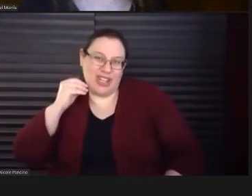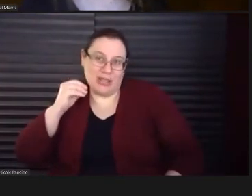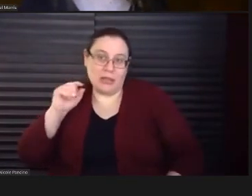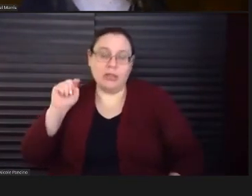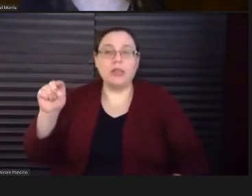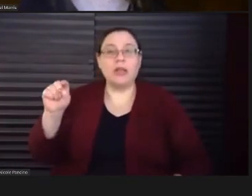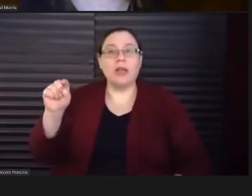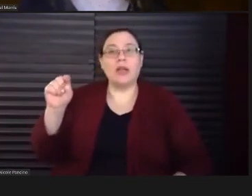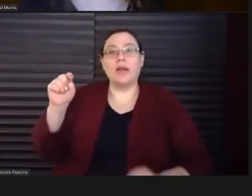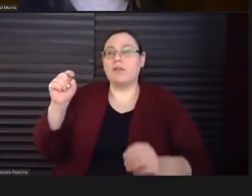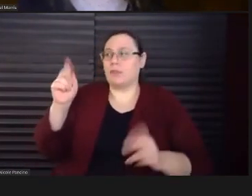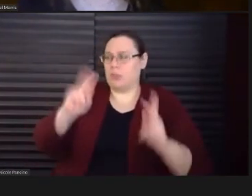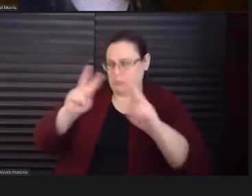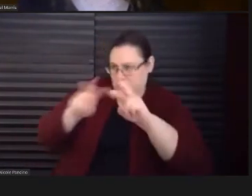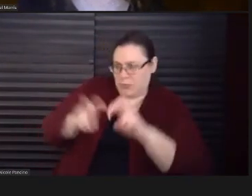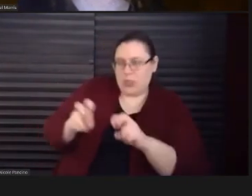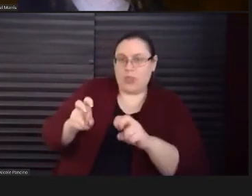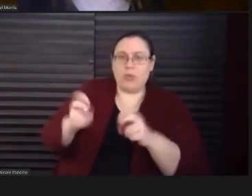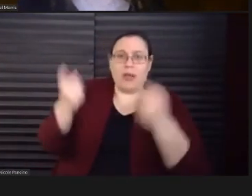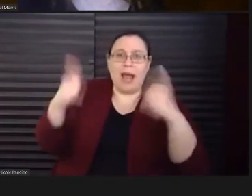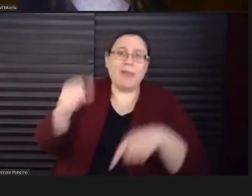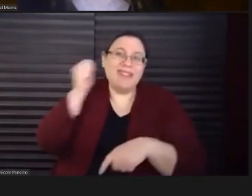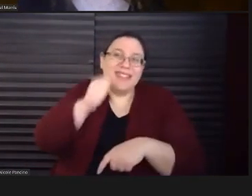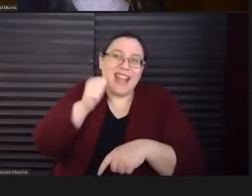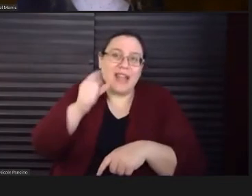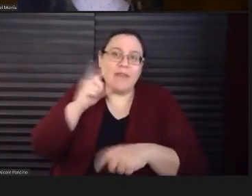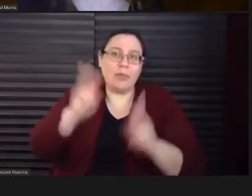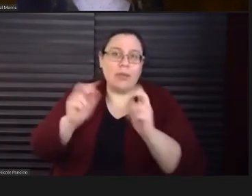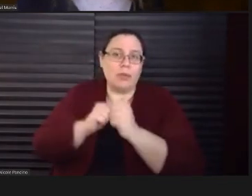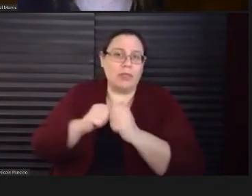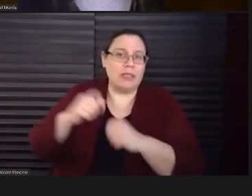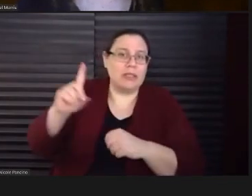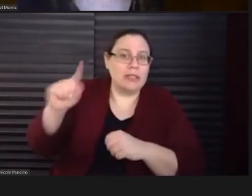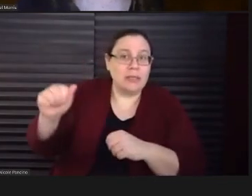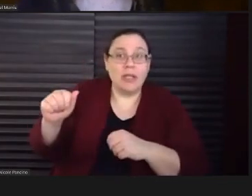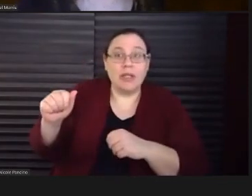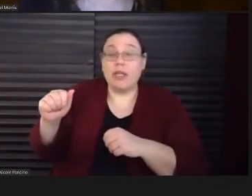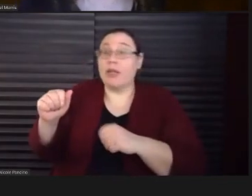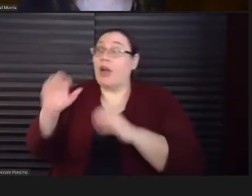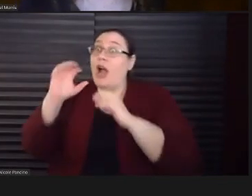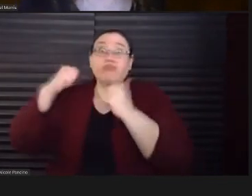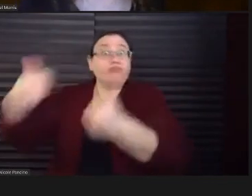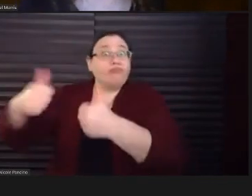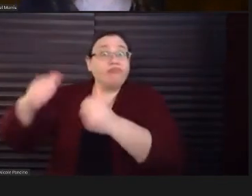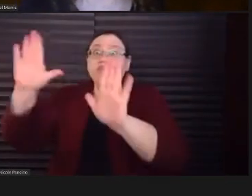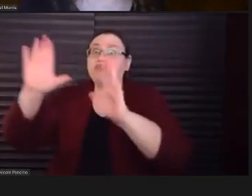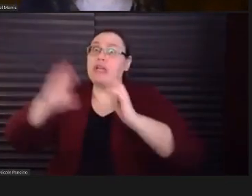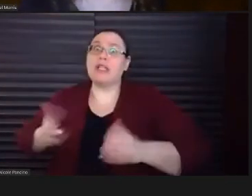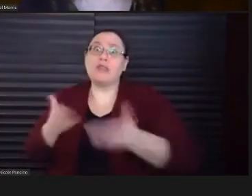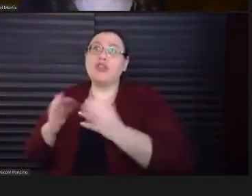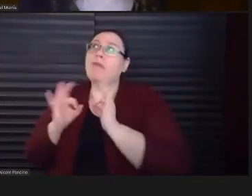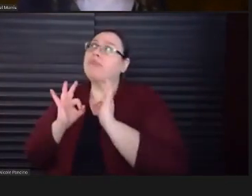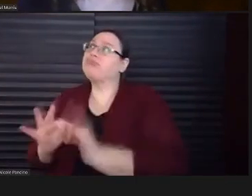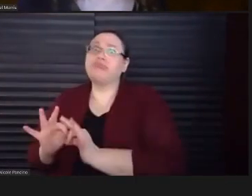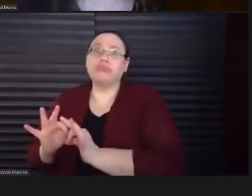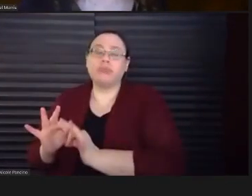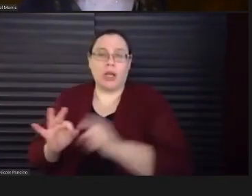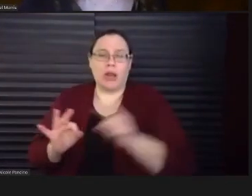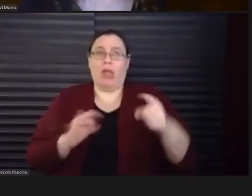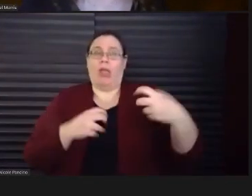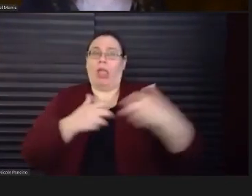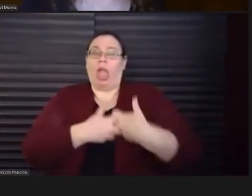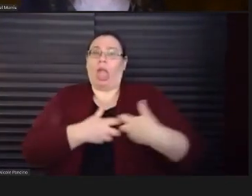to day impact people with disabilities, where they've had good customer experience and what that's all about, and where they've had bad